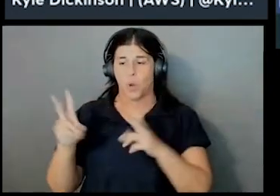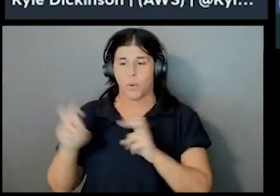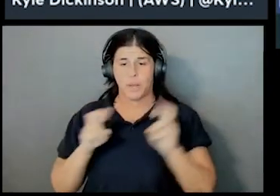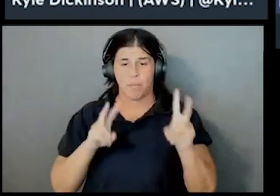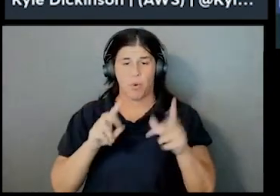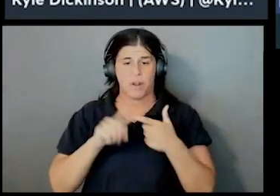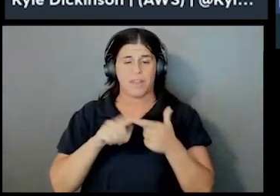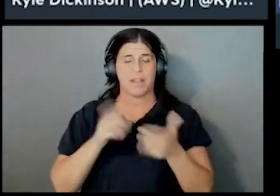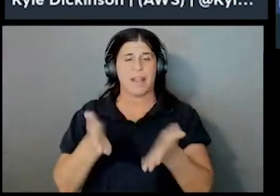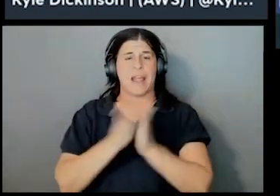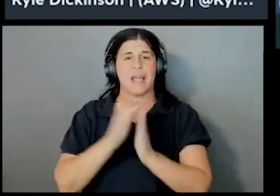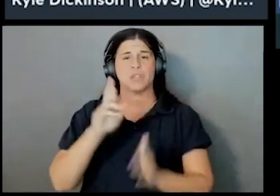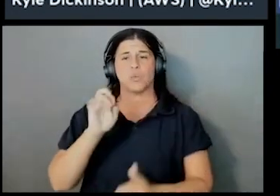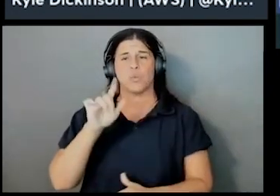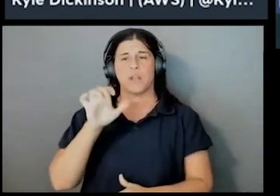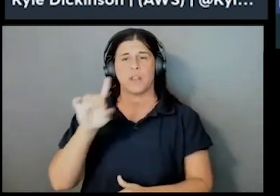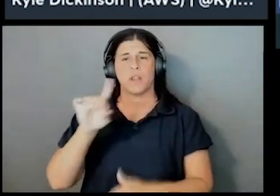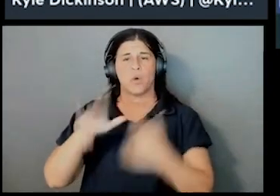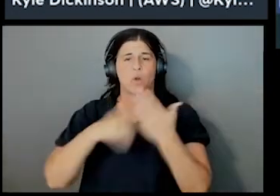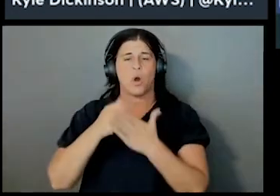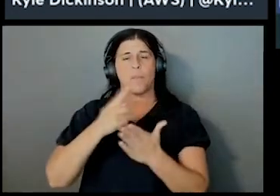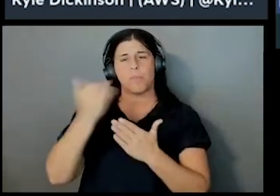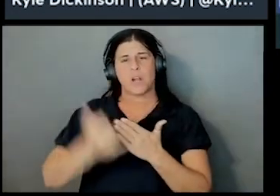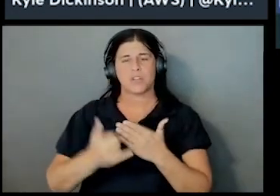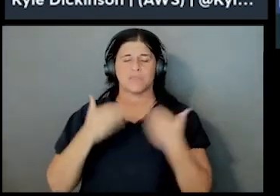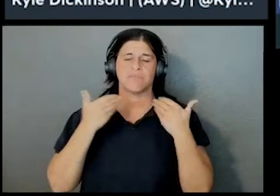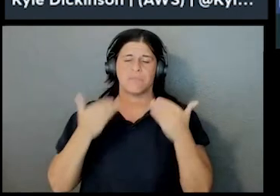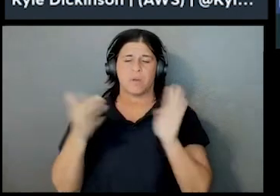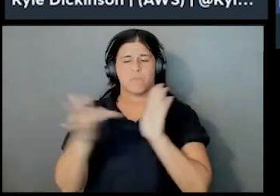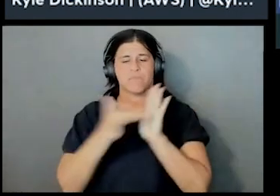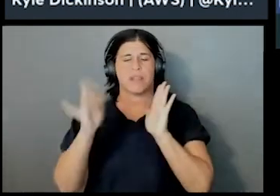projects. And I'm just going to kind of go ahead and hit those.